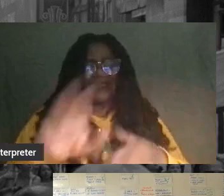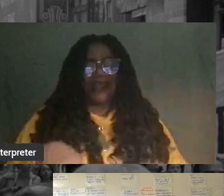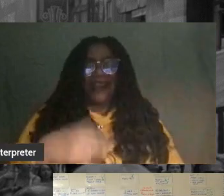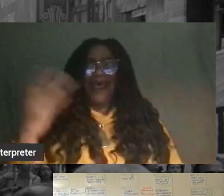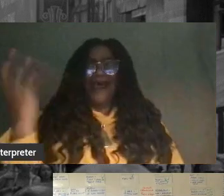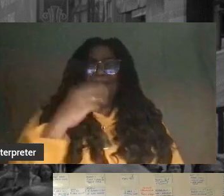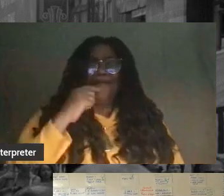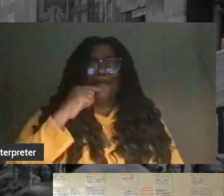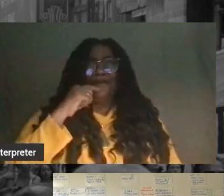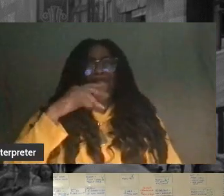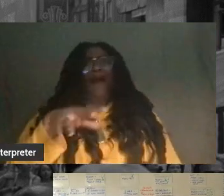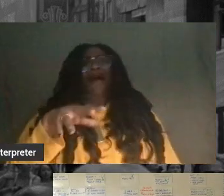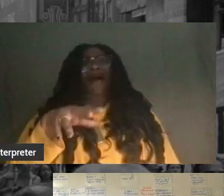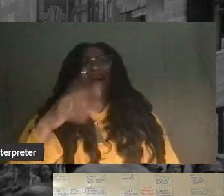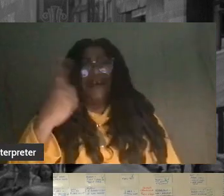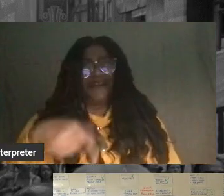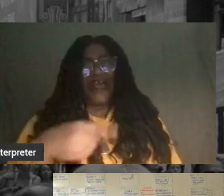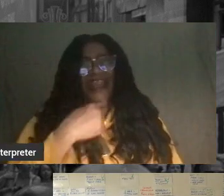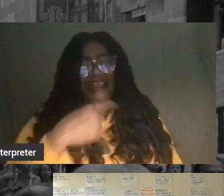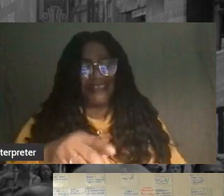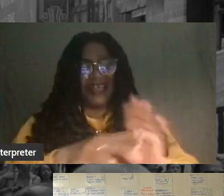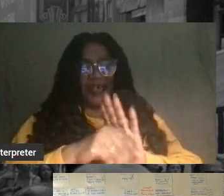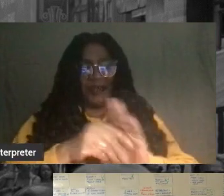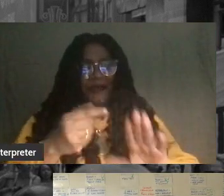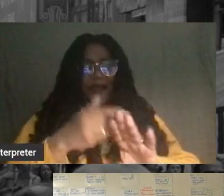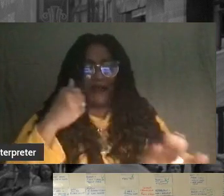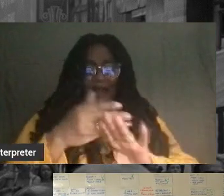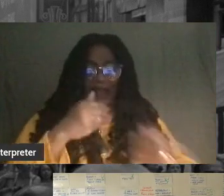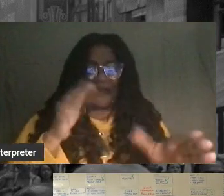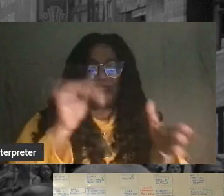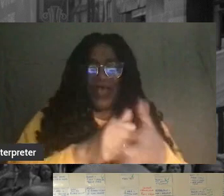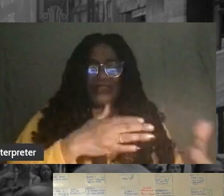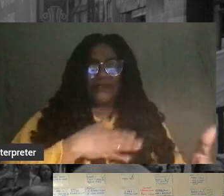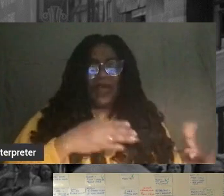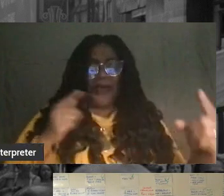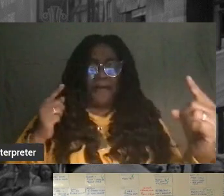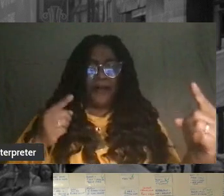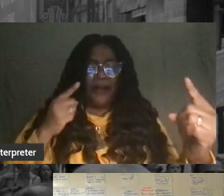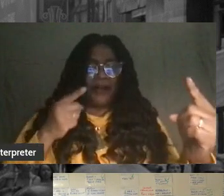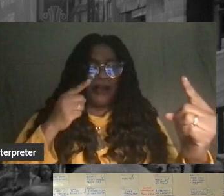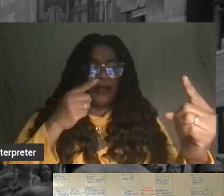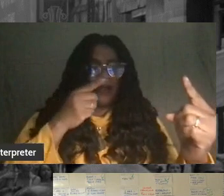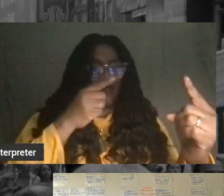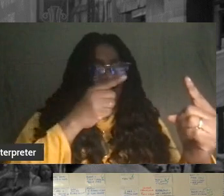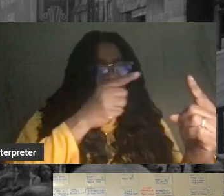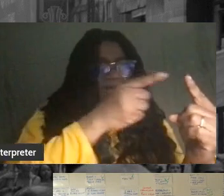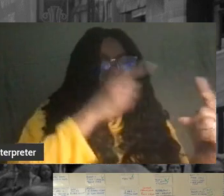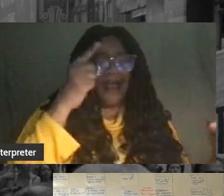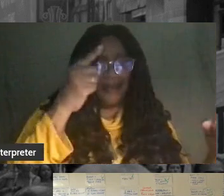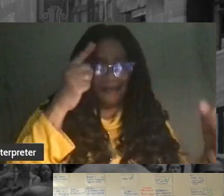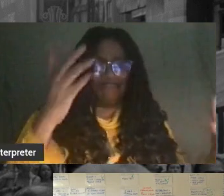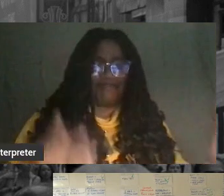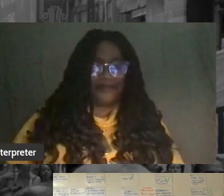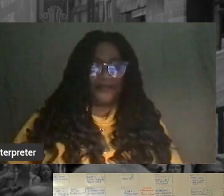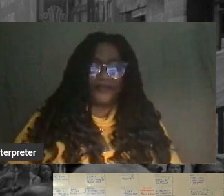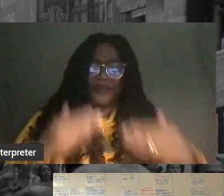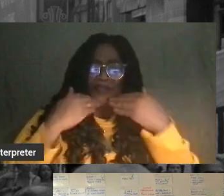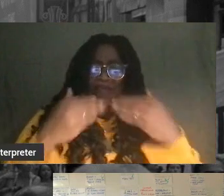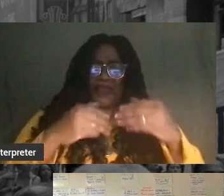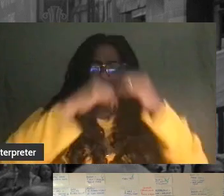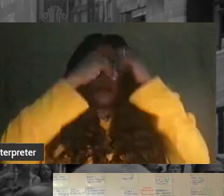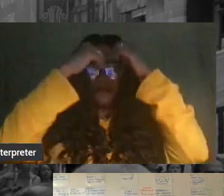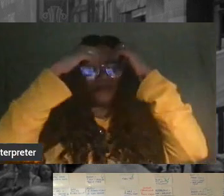that film that I mentioned earlier. And that's kind of been my mission throughout my career. Thank you.